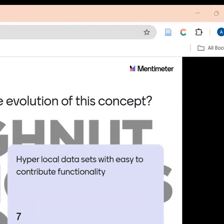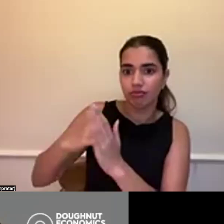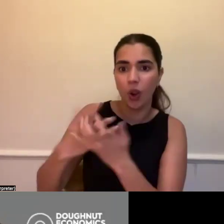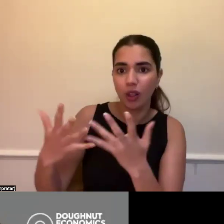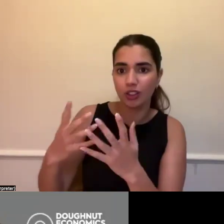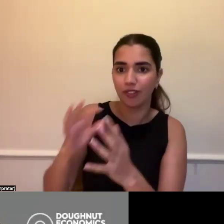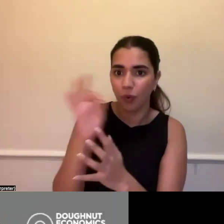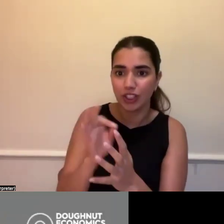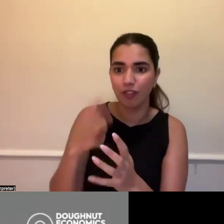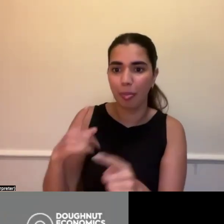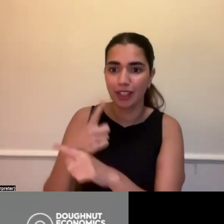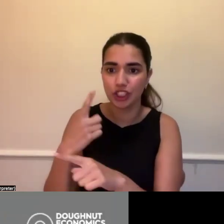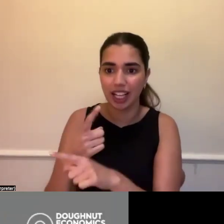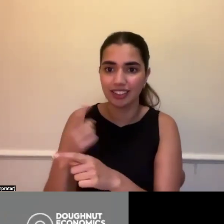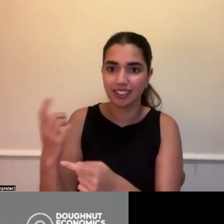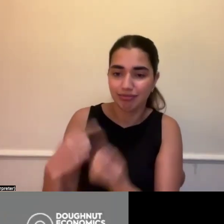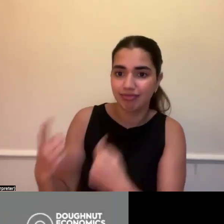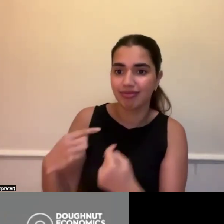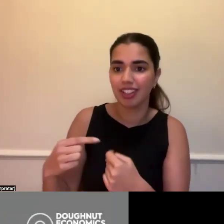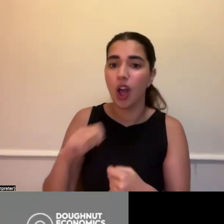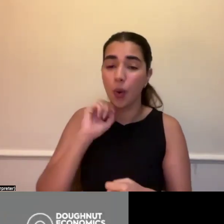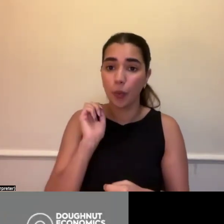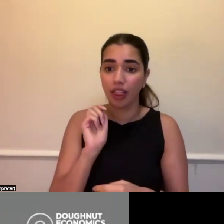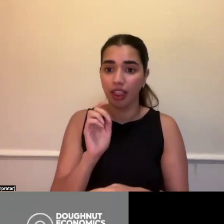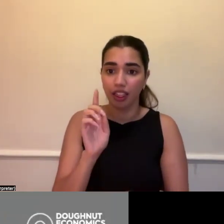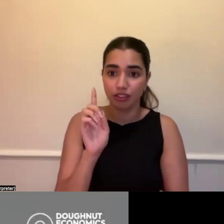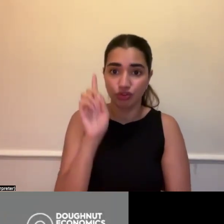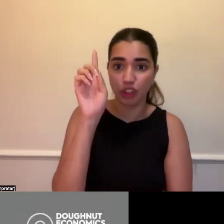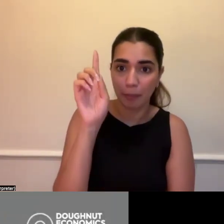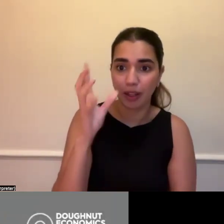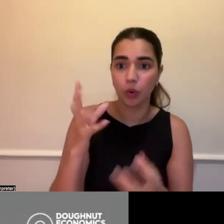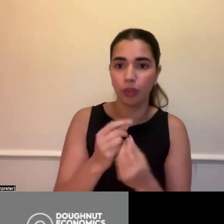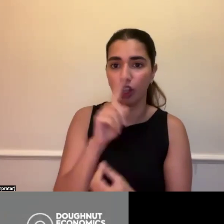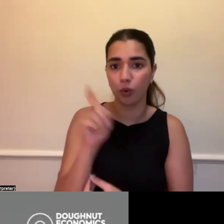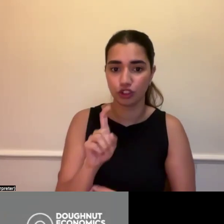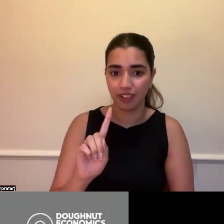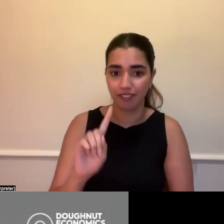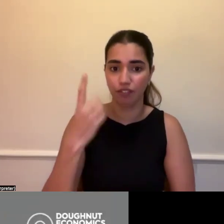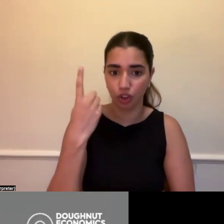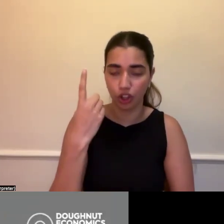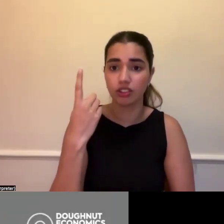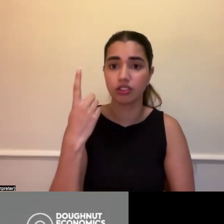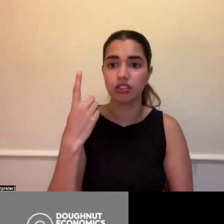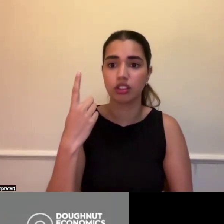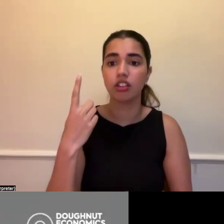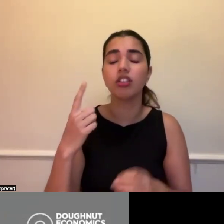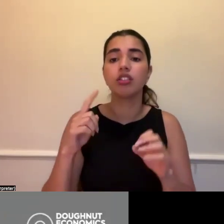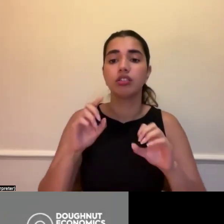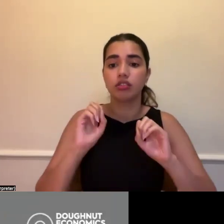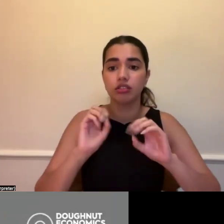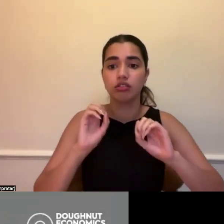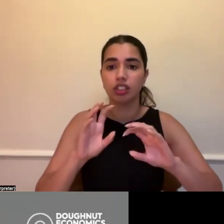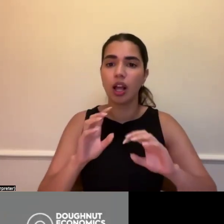lots of questions. I'm going to jump in with one because I think it's really important for you just to fill in on this. Lots of people have been saying, can we have donuts